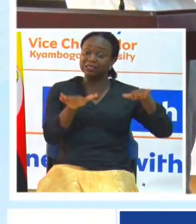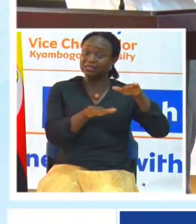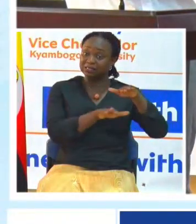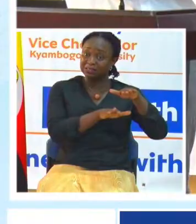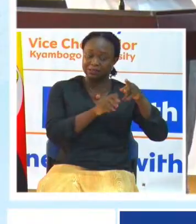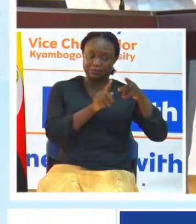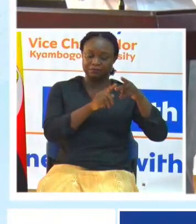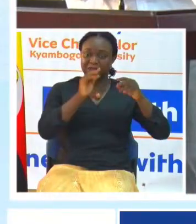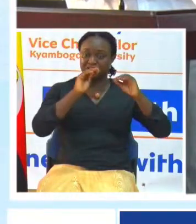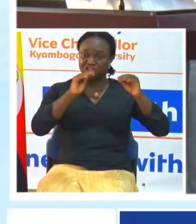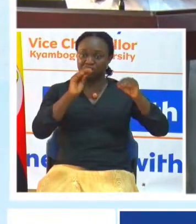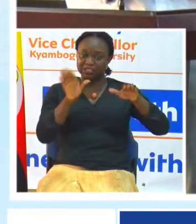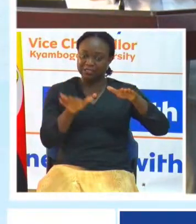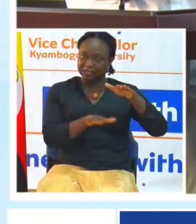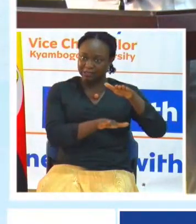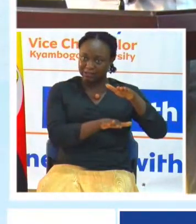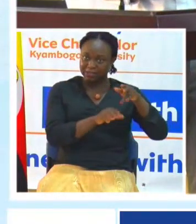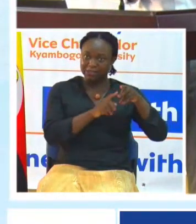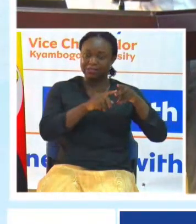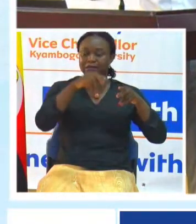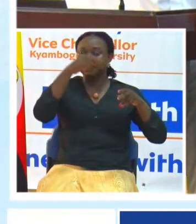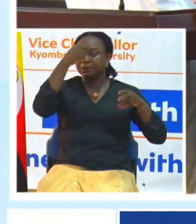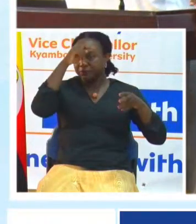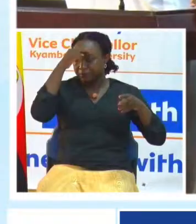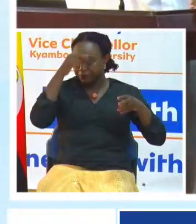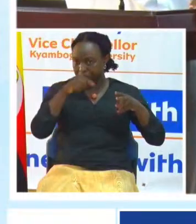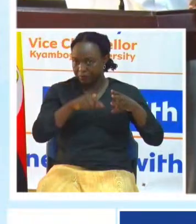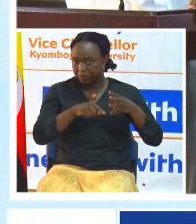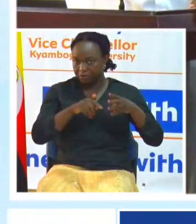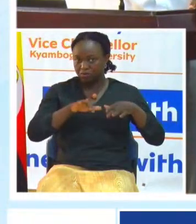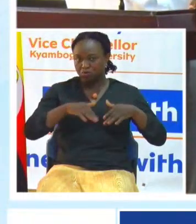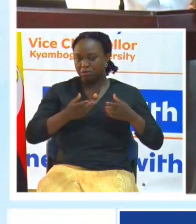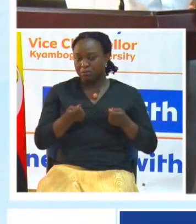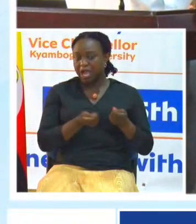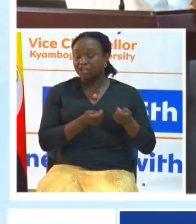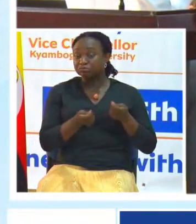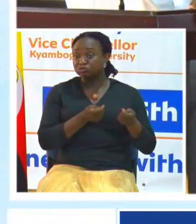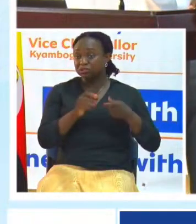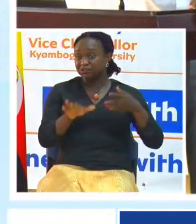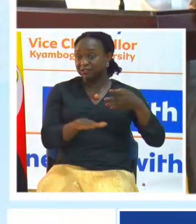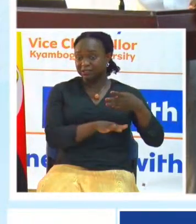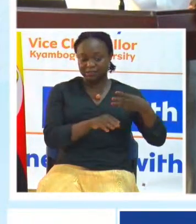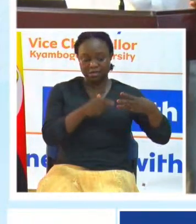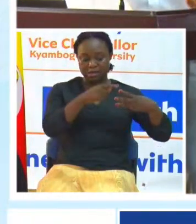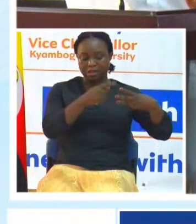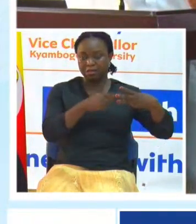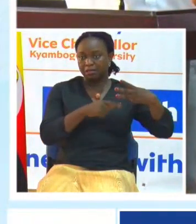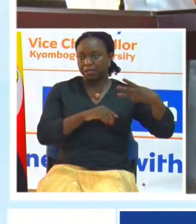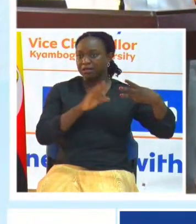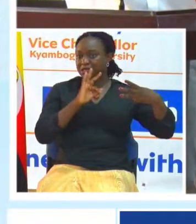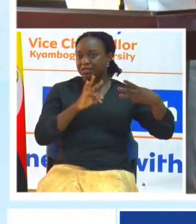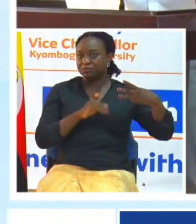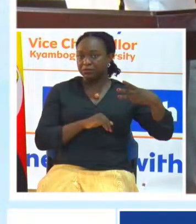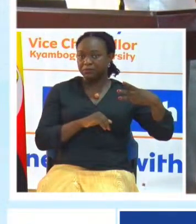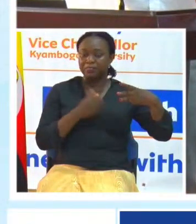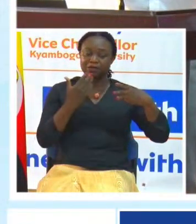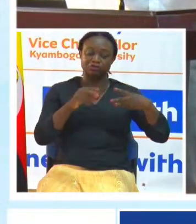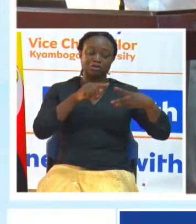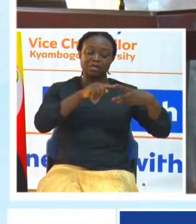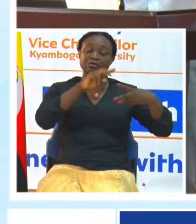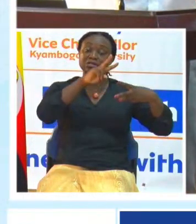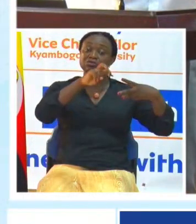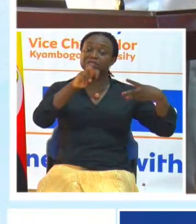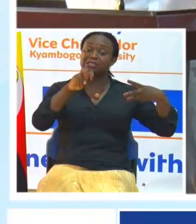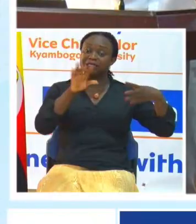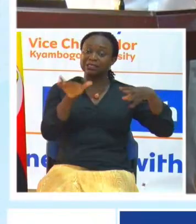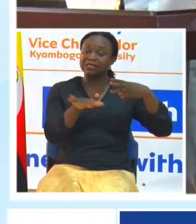teaching assistantship, the graduate, or what we call the administrative assistantship. Now, research assistantships,